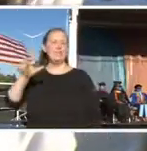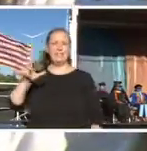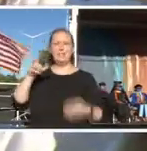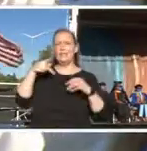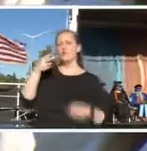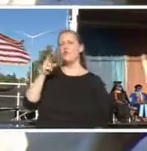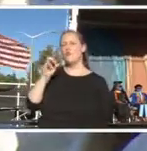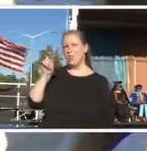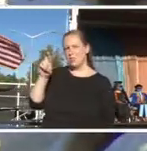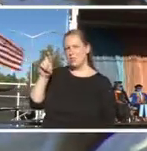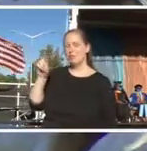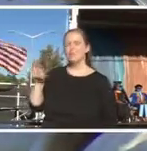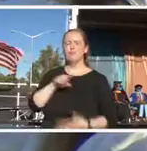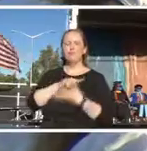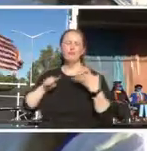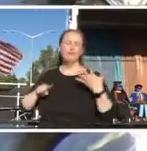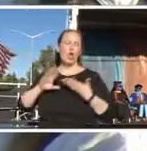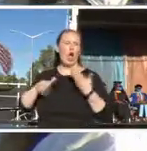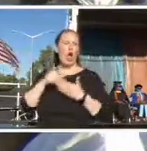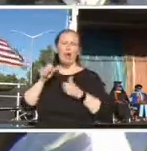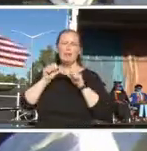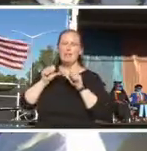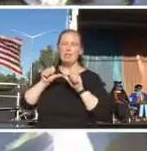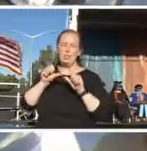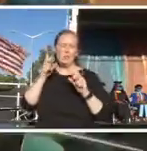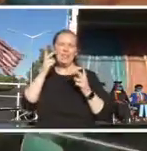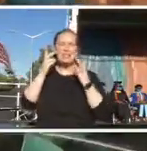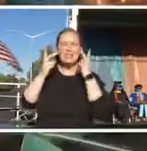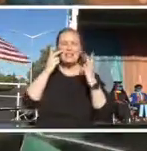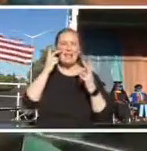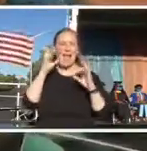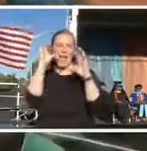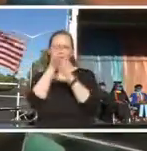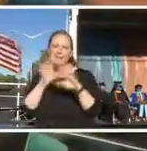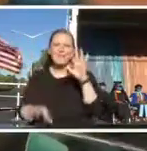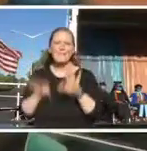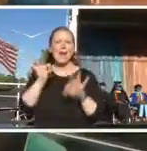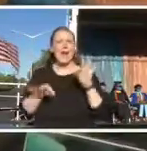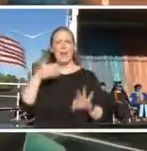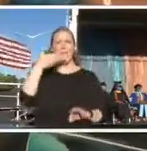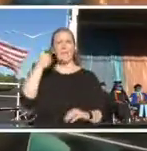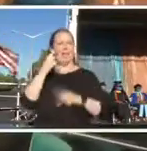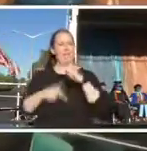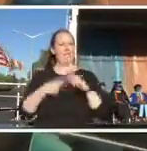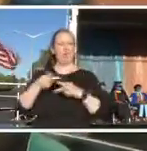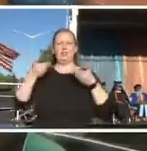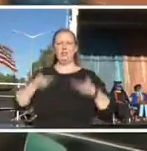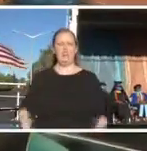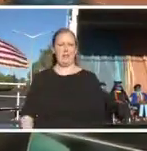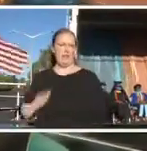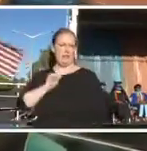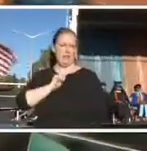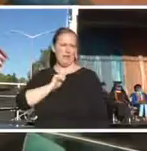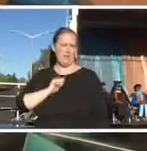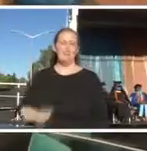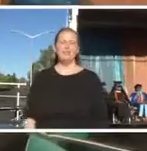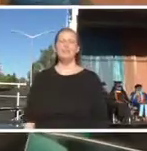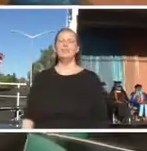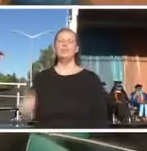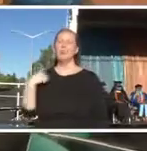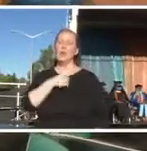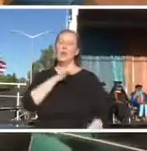professors who have continued to see and seek out the best versions of ourselves. We have